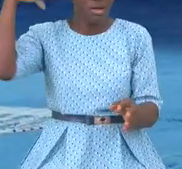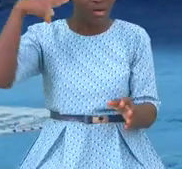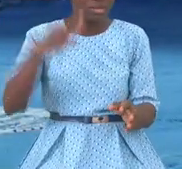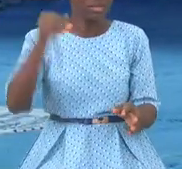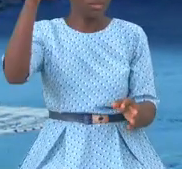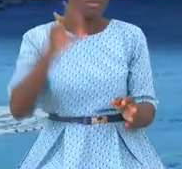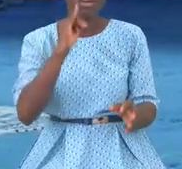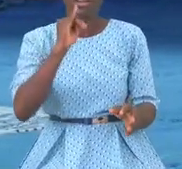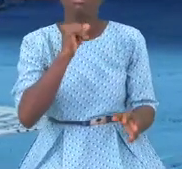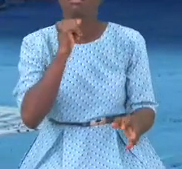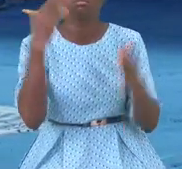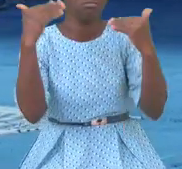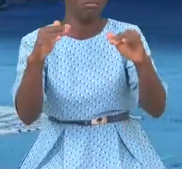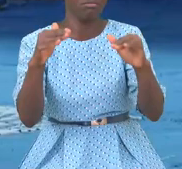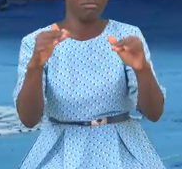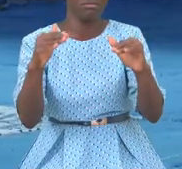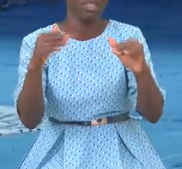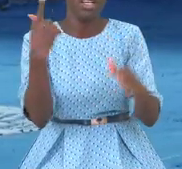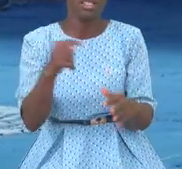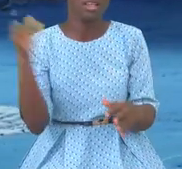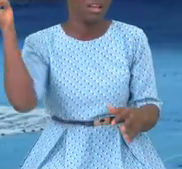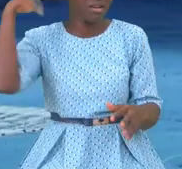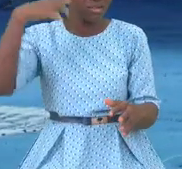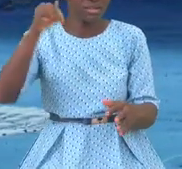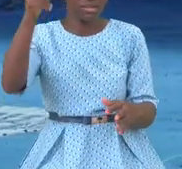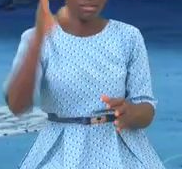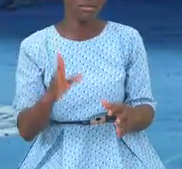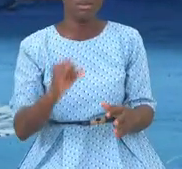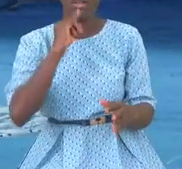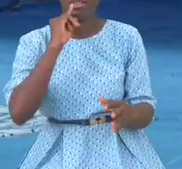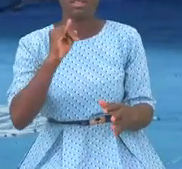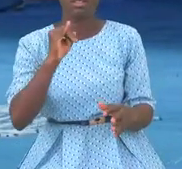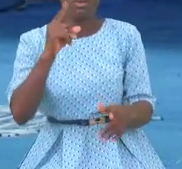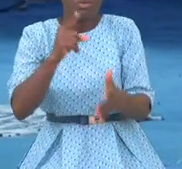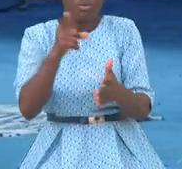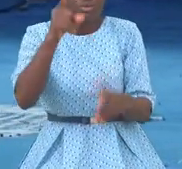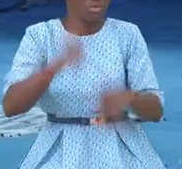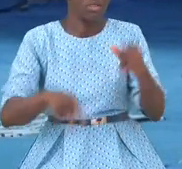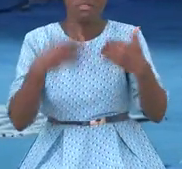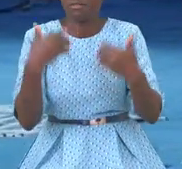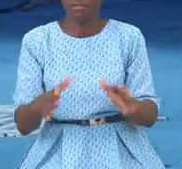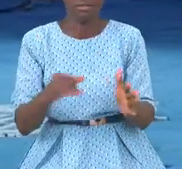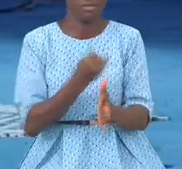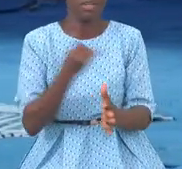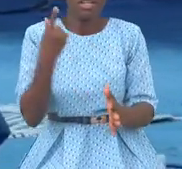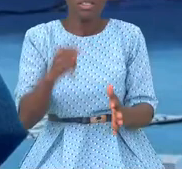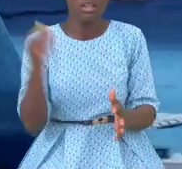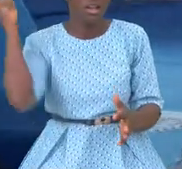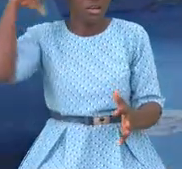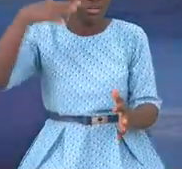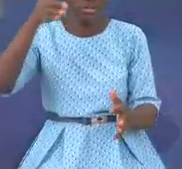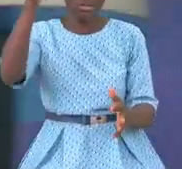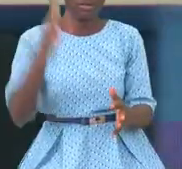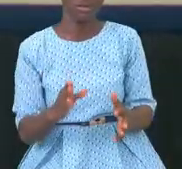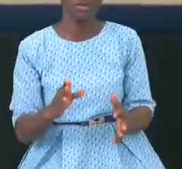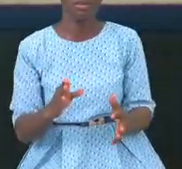of God is inexhaustible. You see, the grace of God is impartial. You see, the grace of